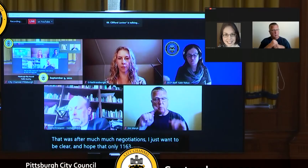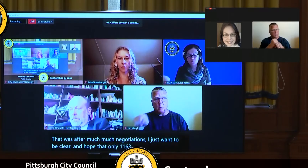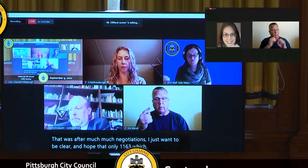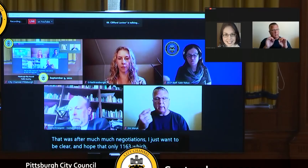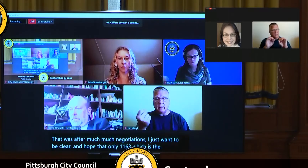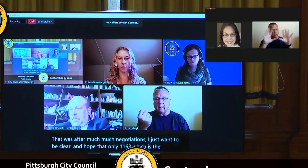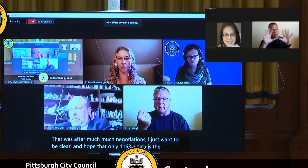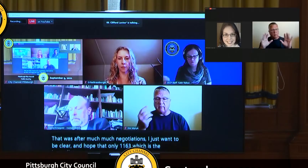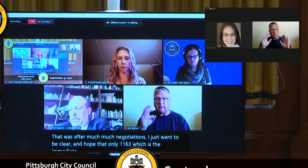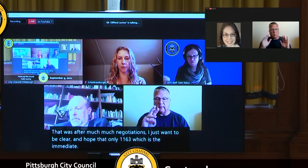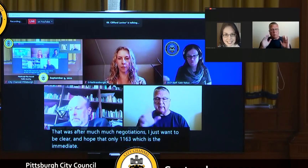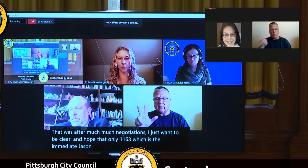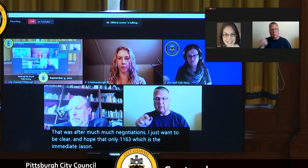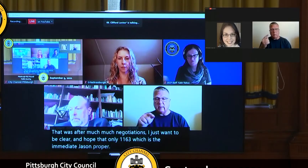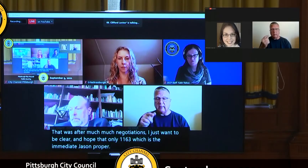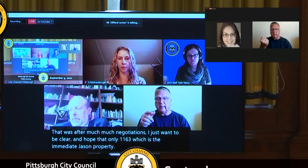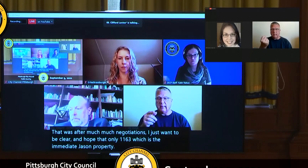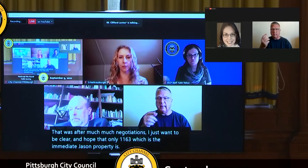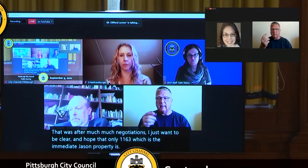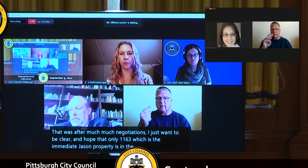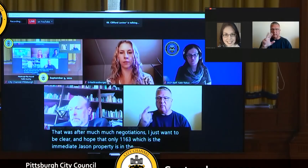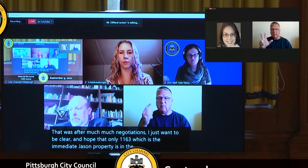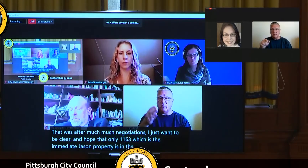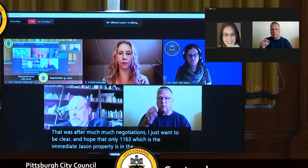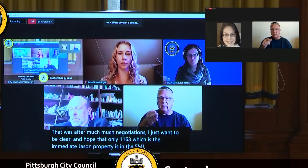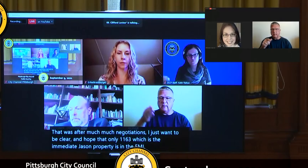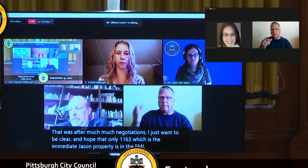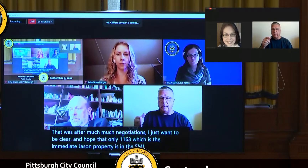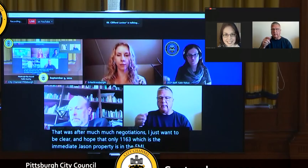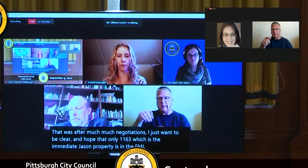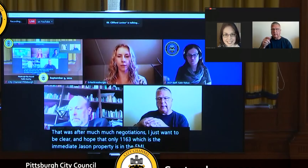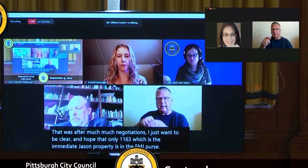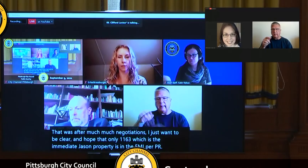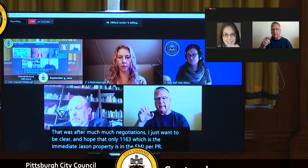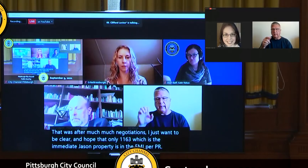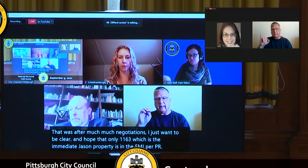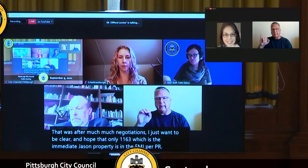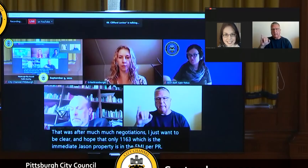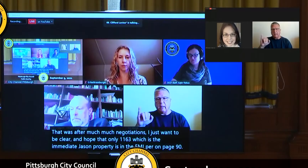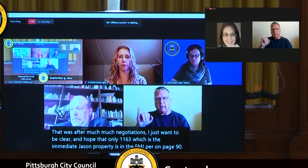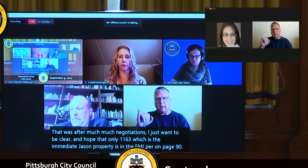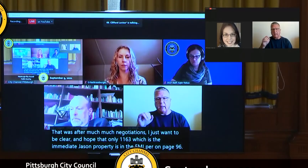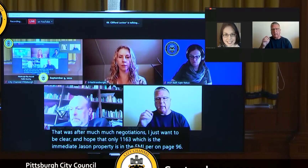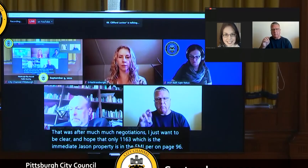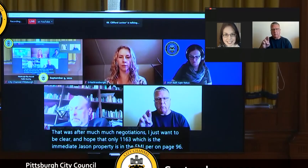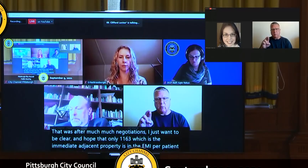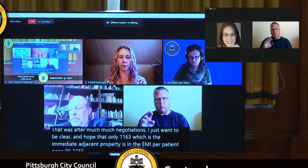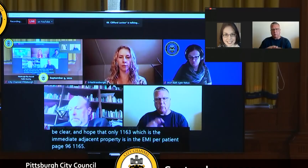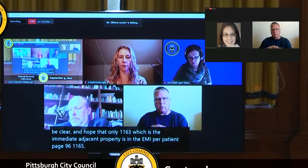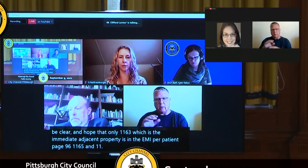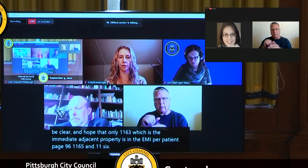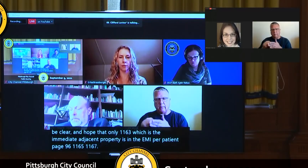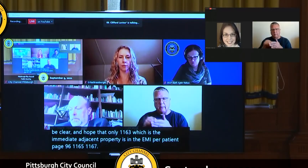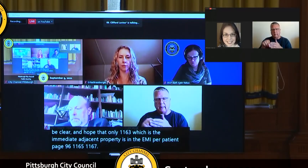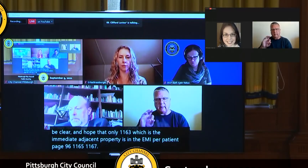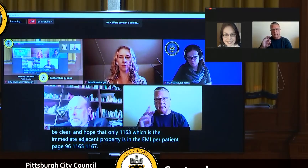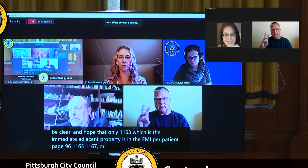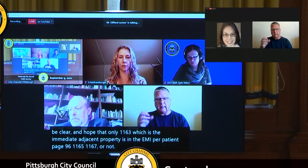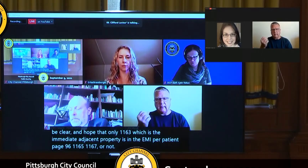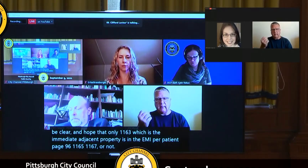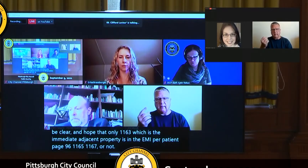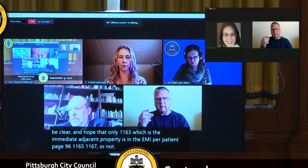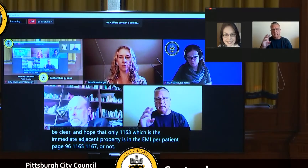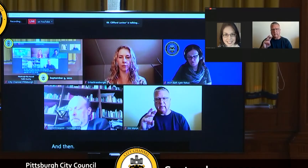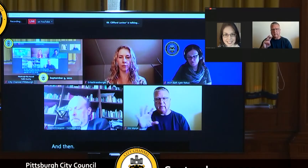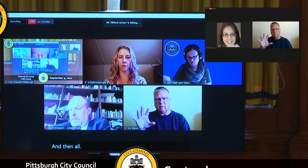the immediate adjacent property, is in the EMI per on page 96, 1165 and 1167 are not. And